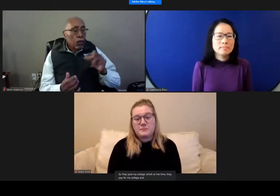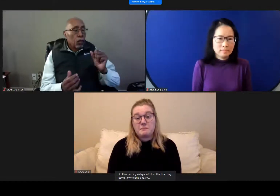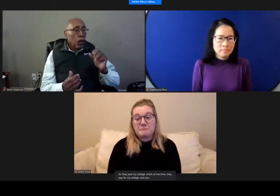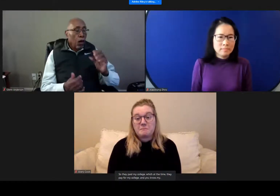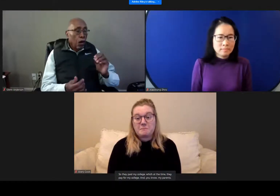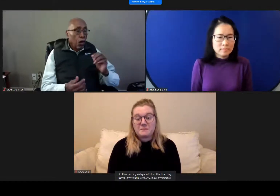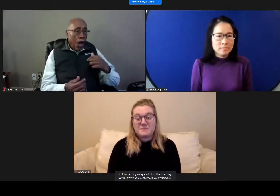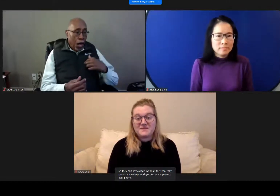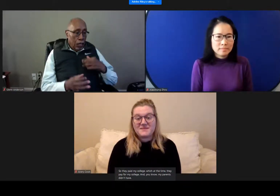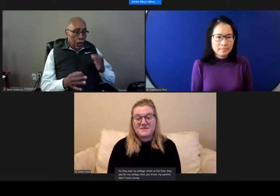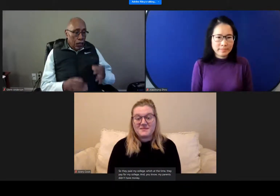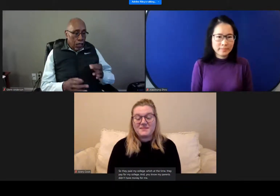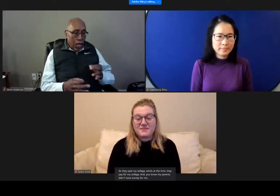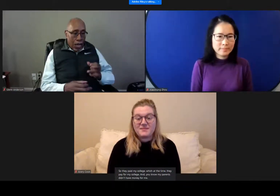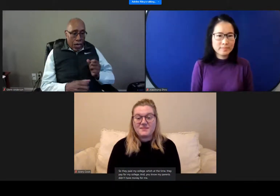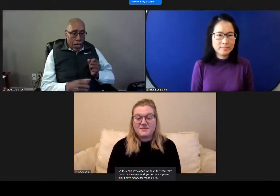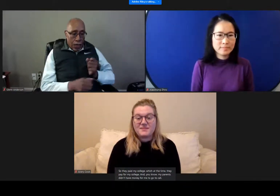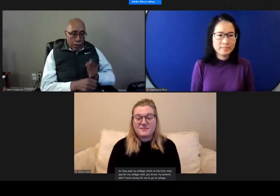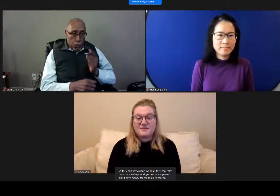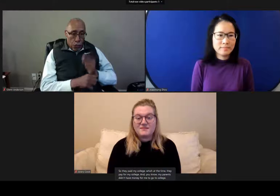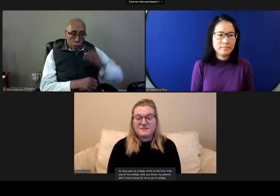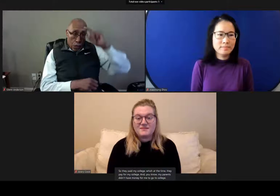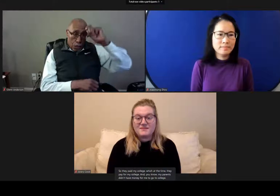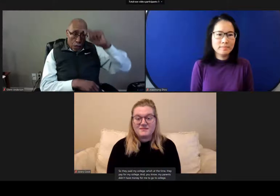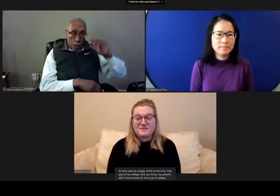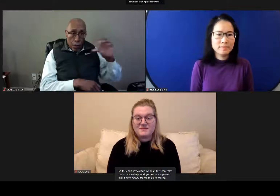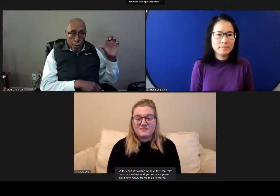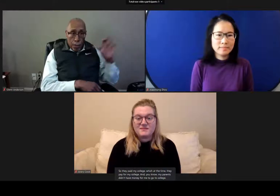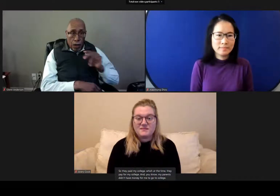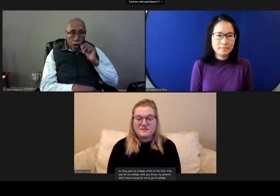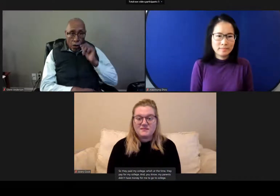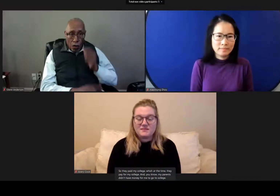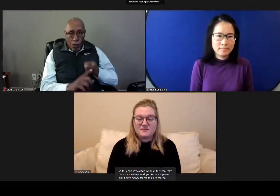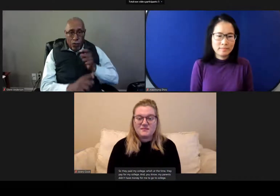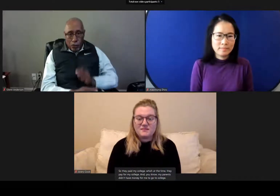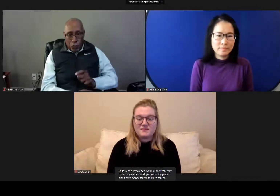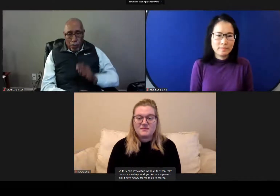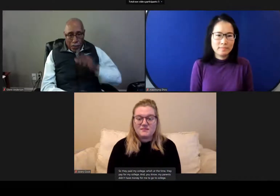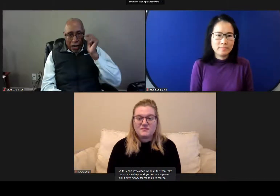my parents didn't have money for me to go to college.